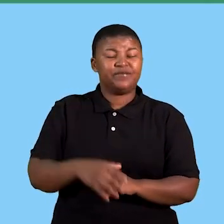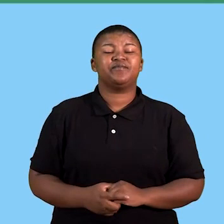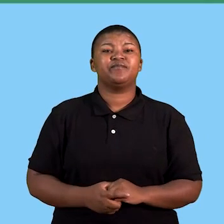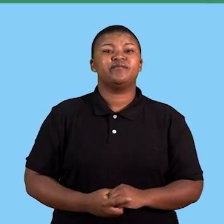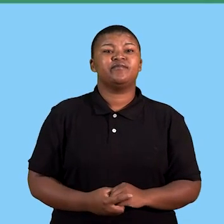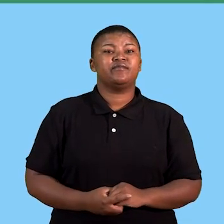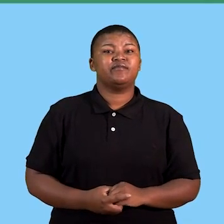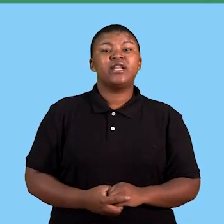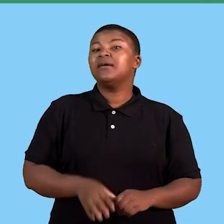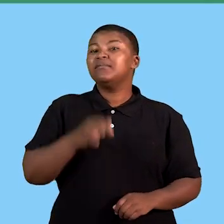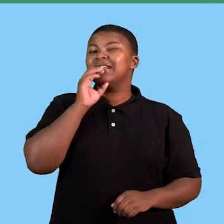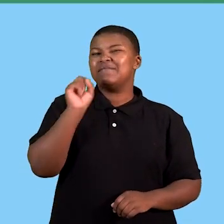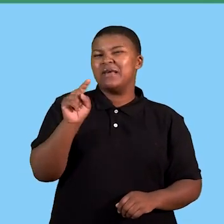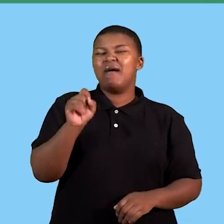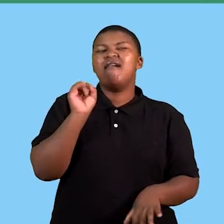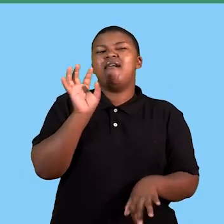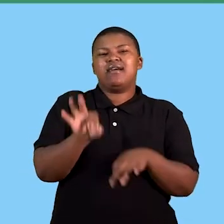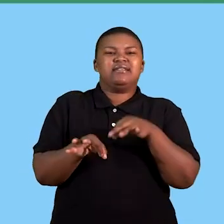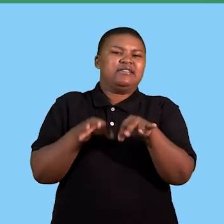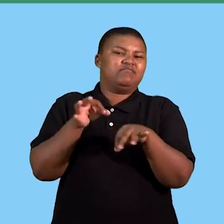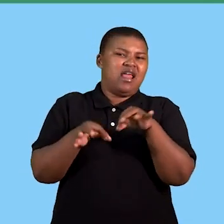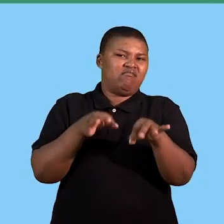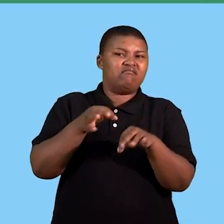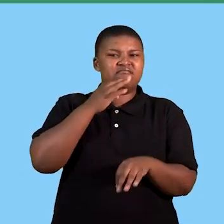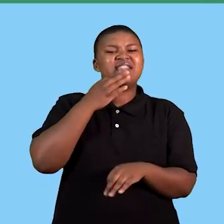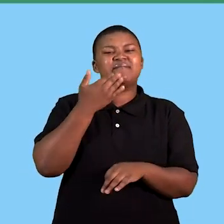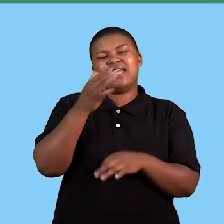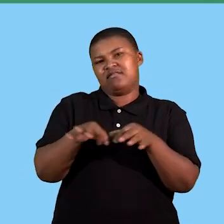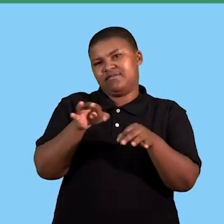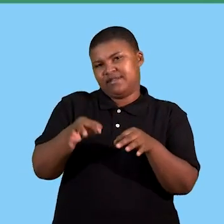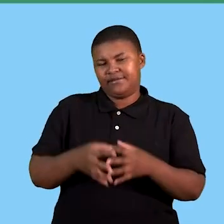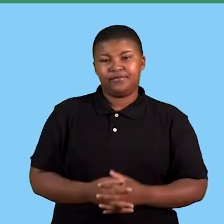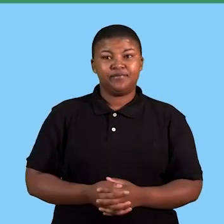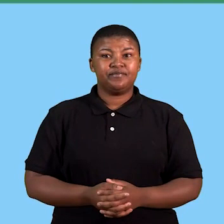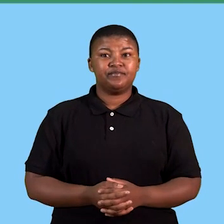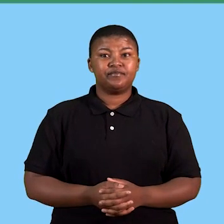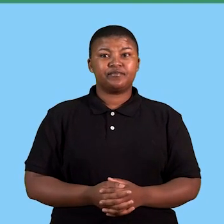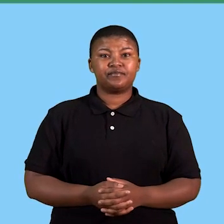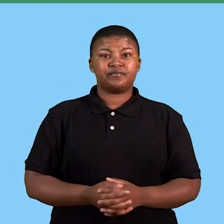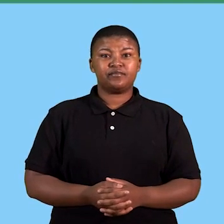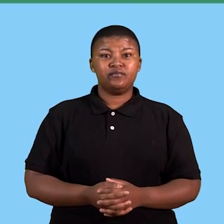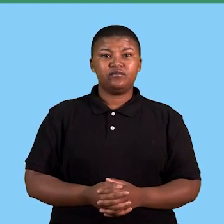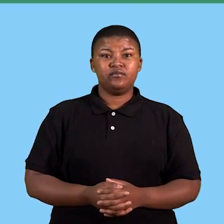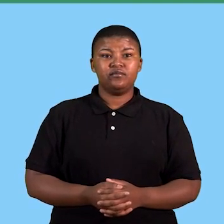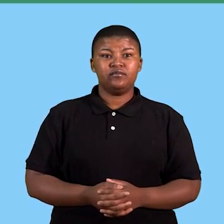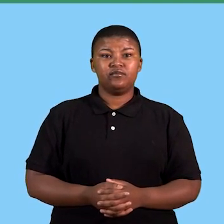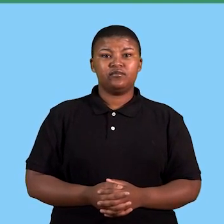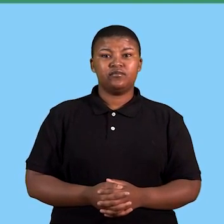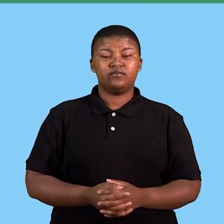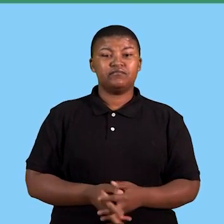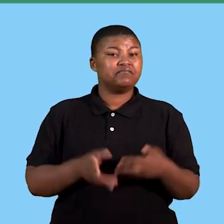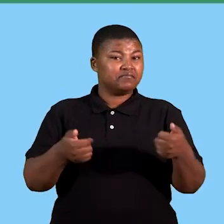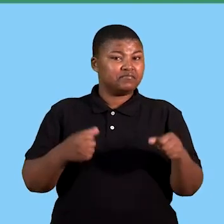actually refer to the definition of the microenvironment. Then we will have a closer look at